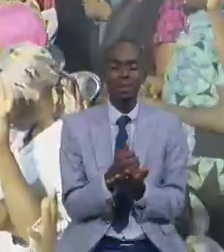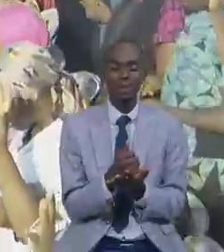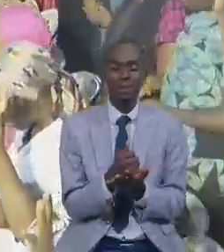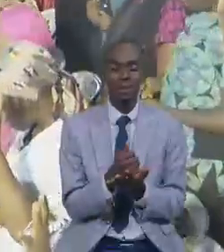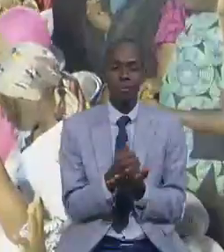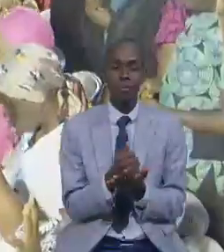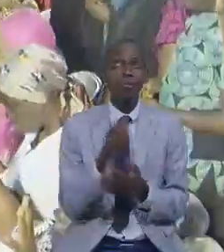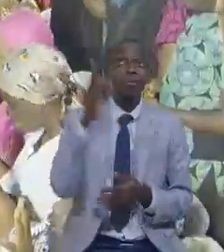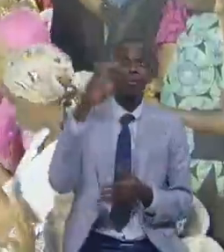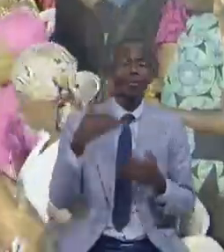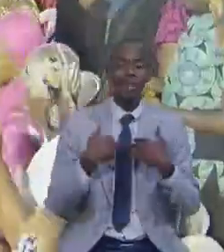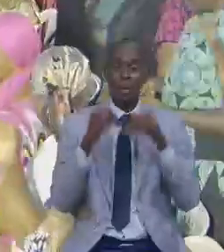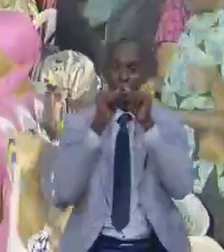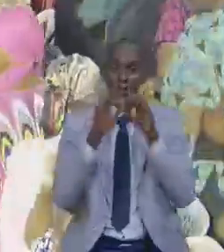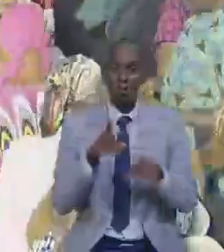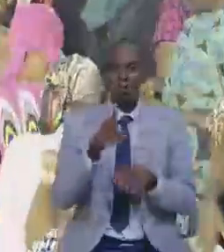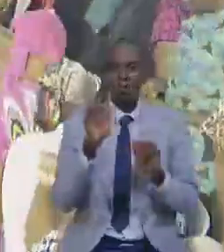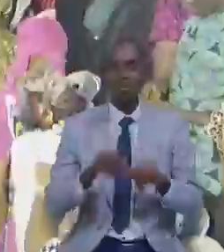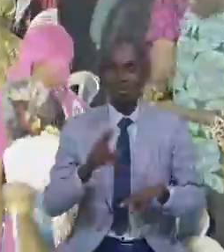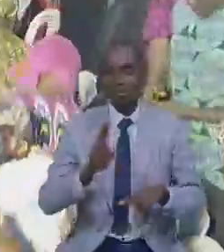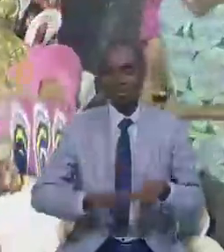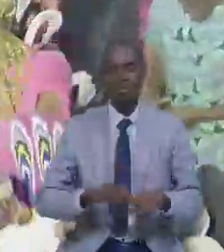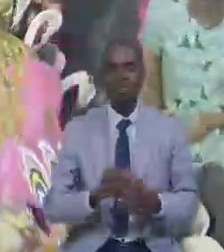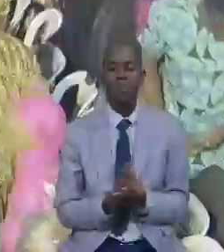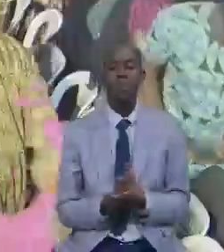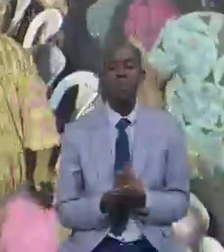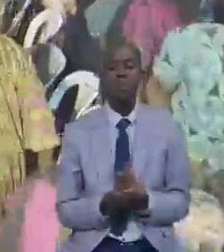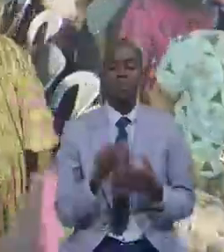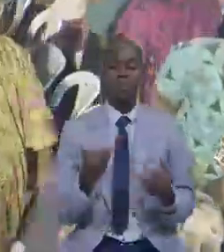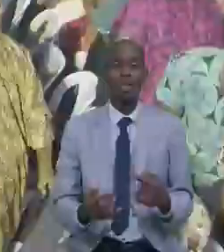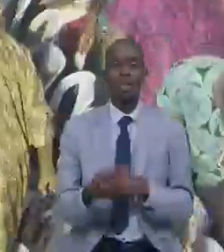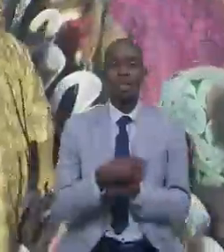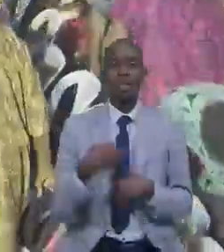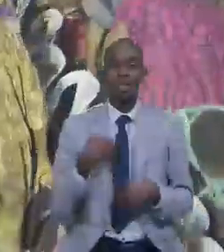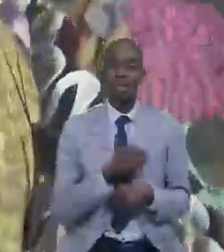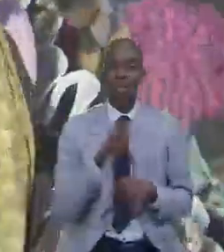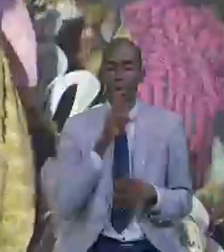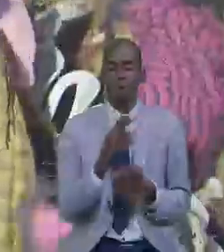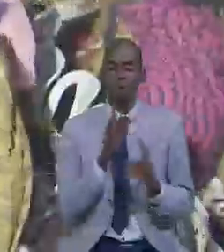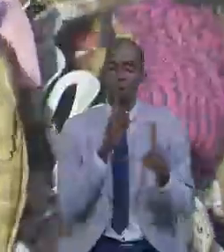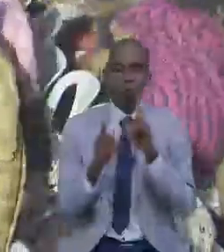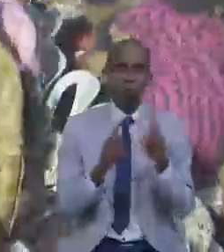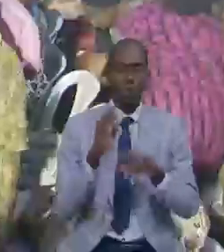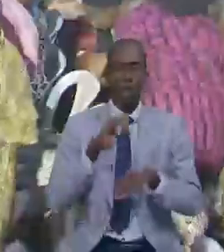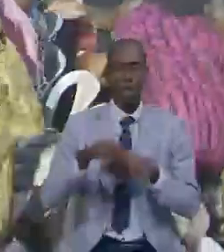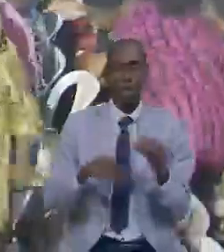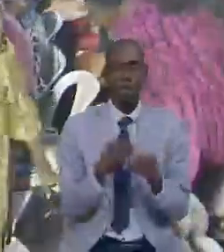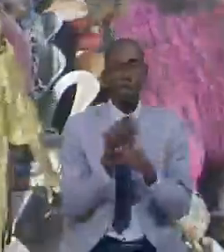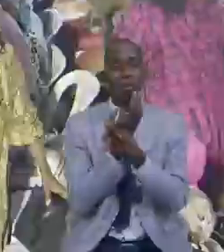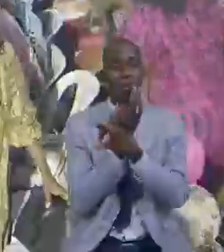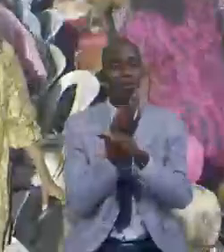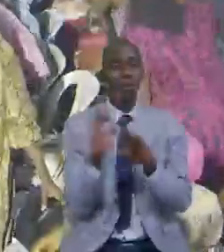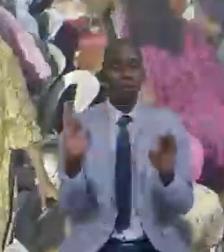God has blessed you. You can sit down. Today we're talking about freedom in